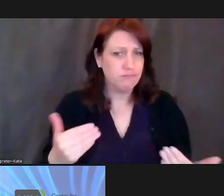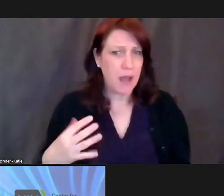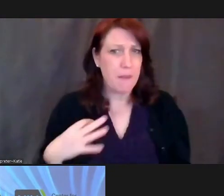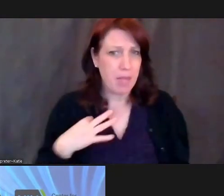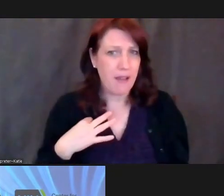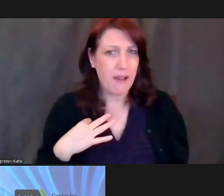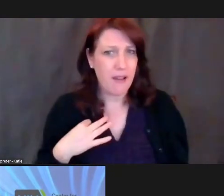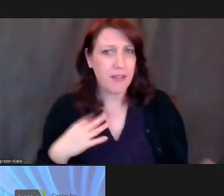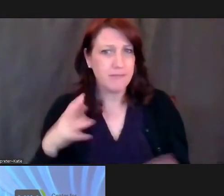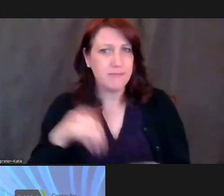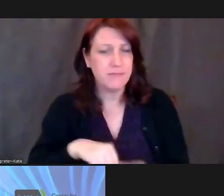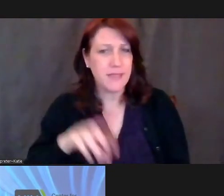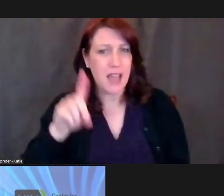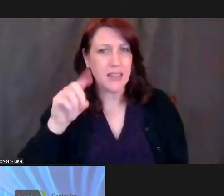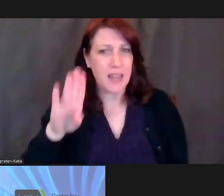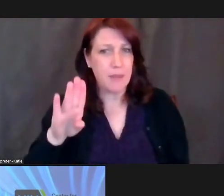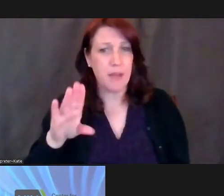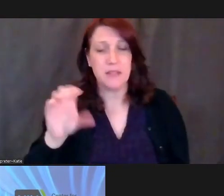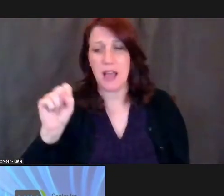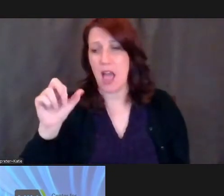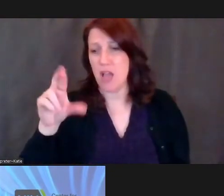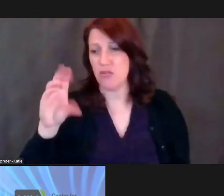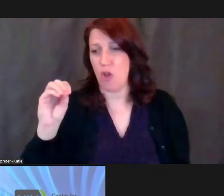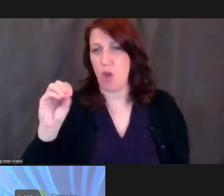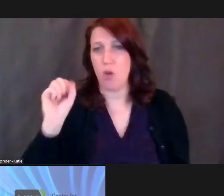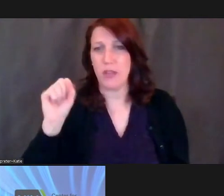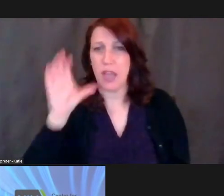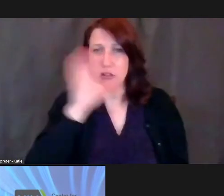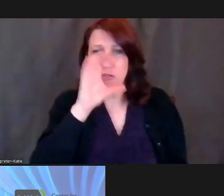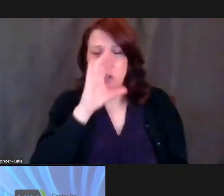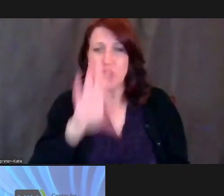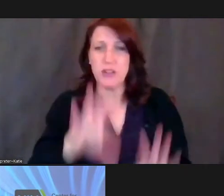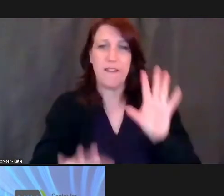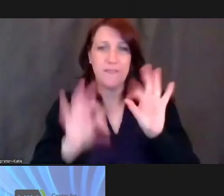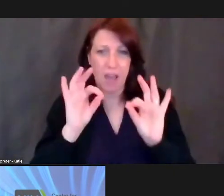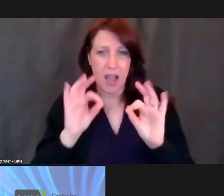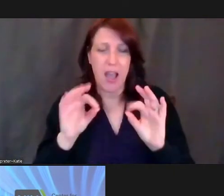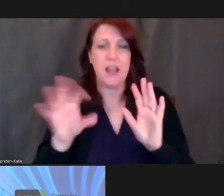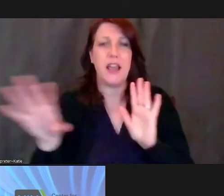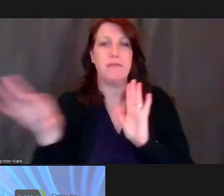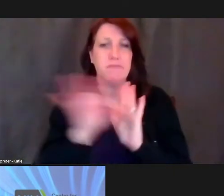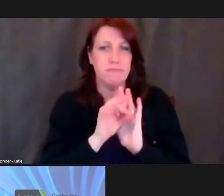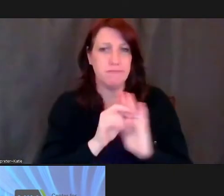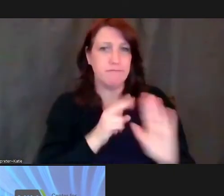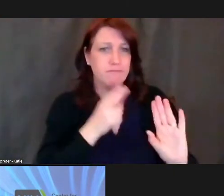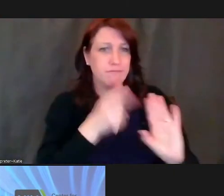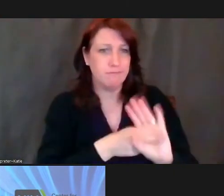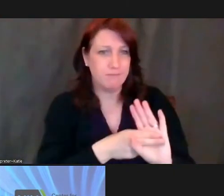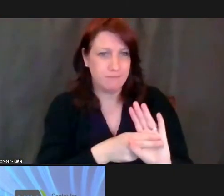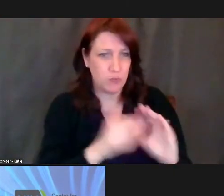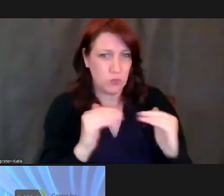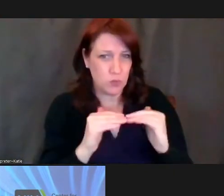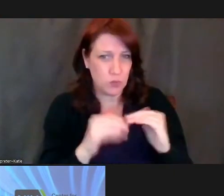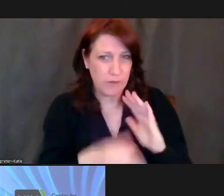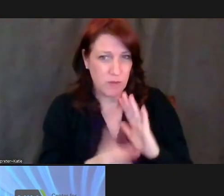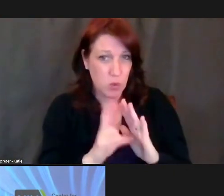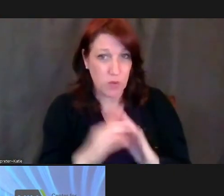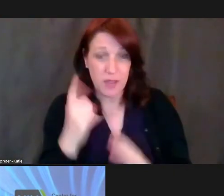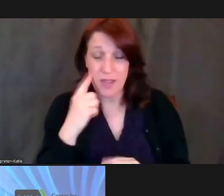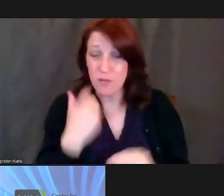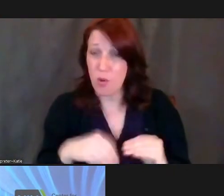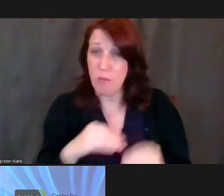that database where the SROs can search and find you to participate in NIH review. If you no longer qualify, for